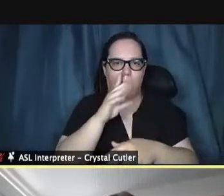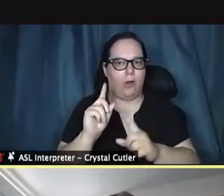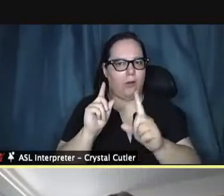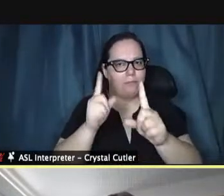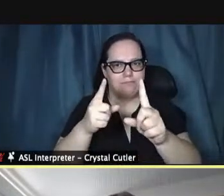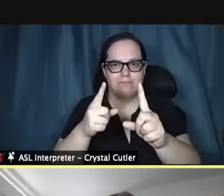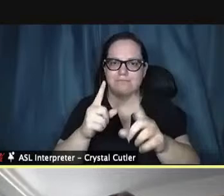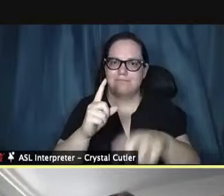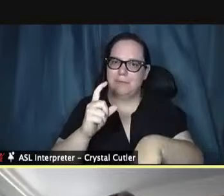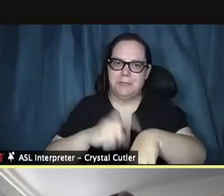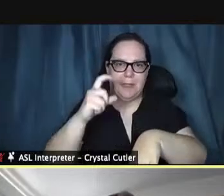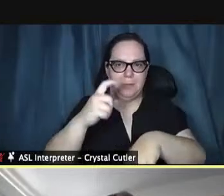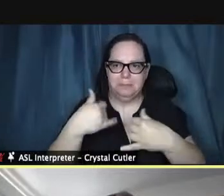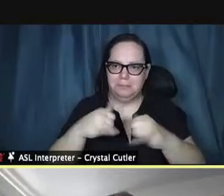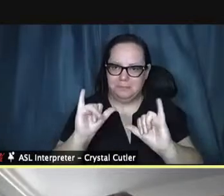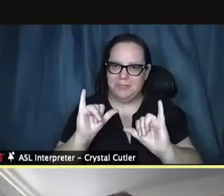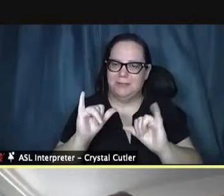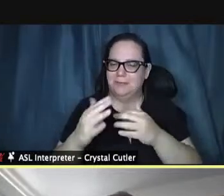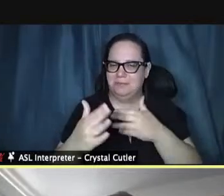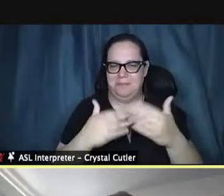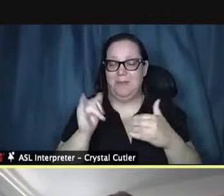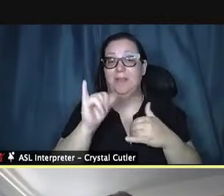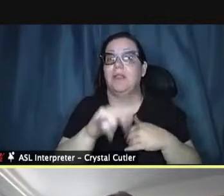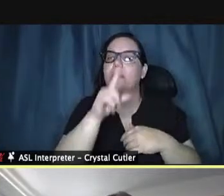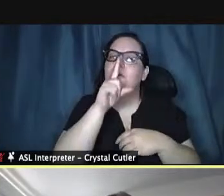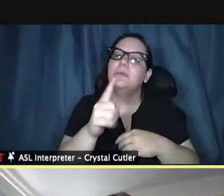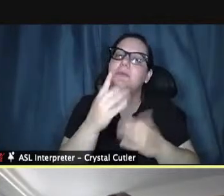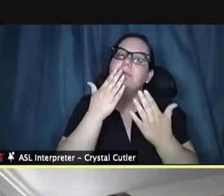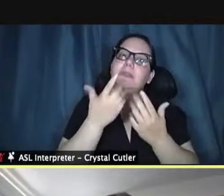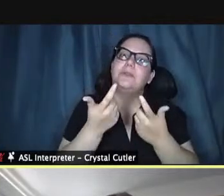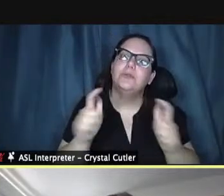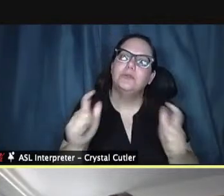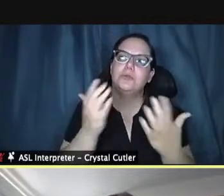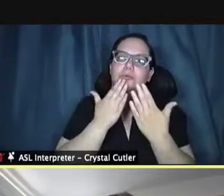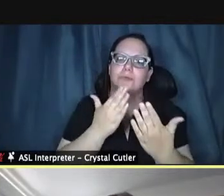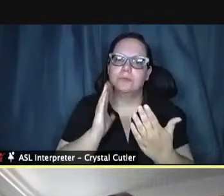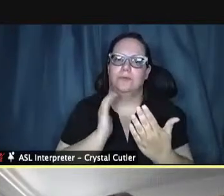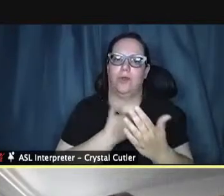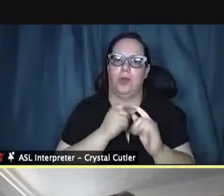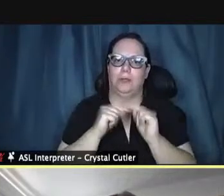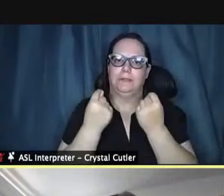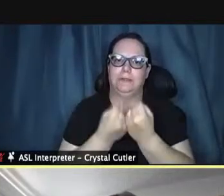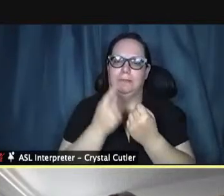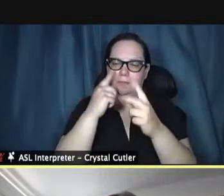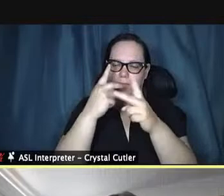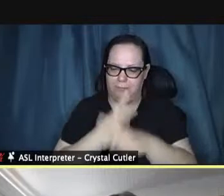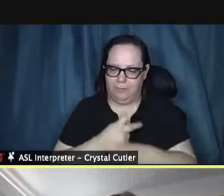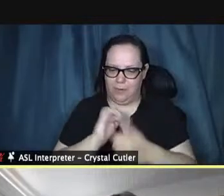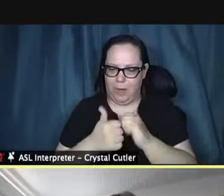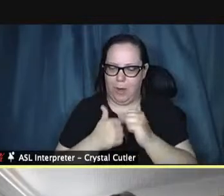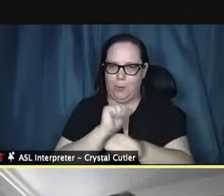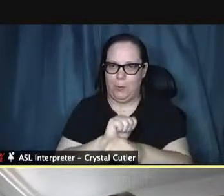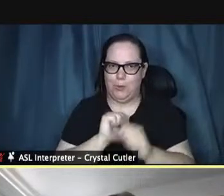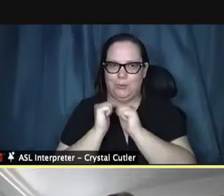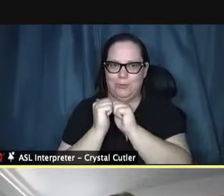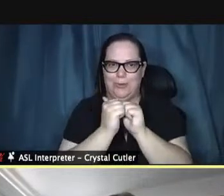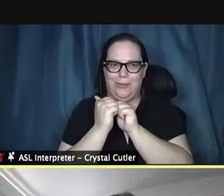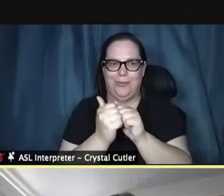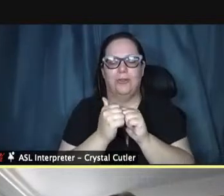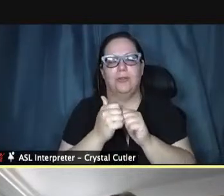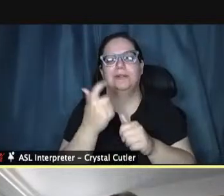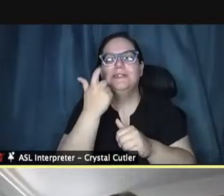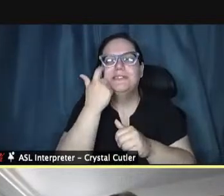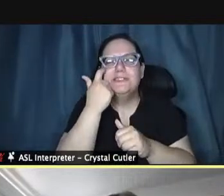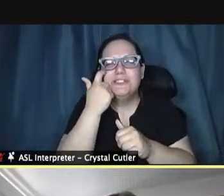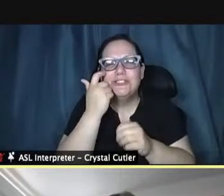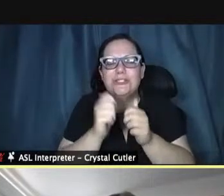so a huge thank you to our team in figuring out ways to work together. We have just passed the milestone of our critical